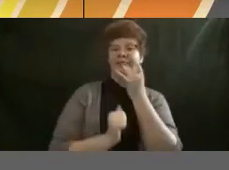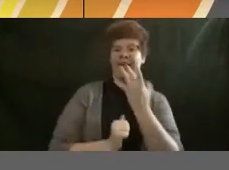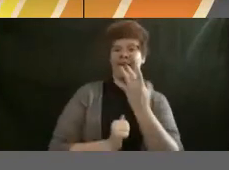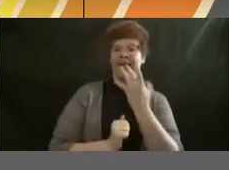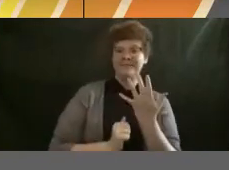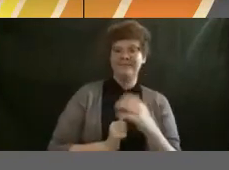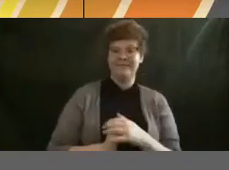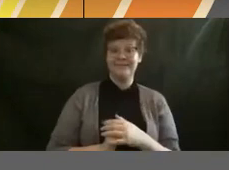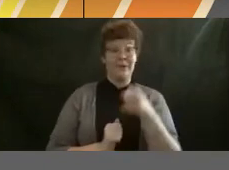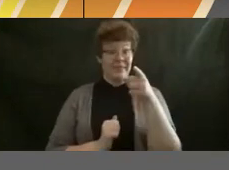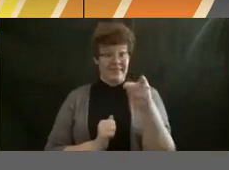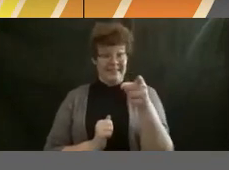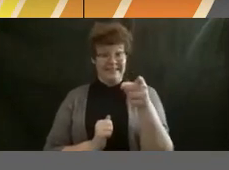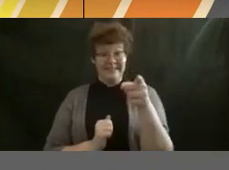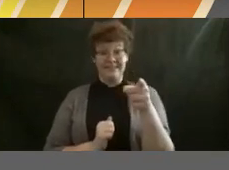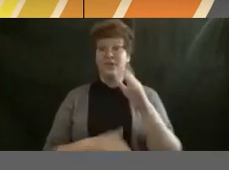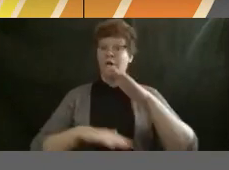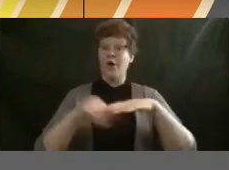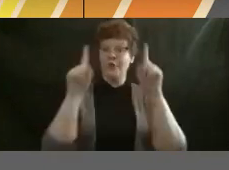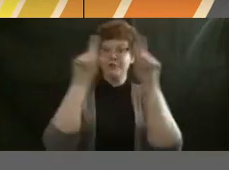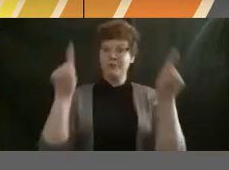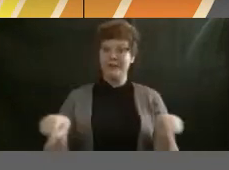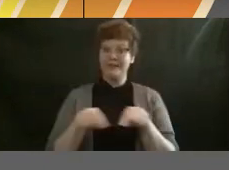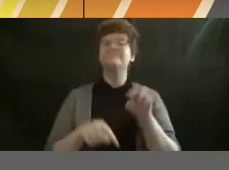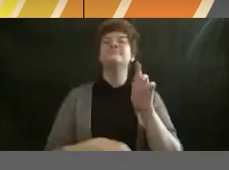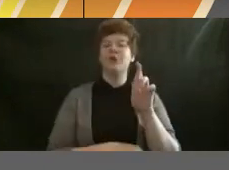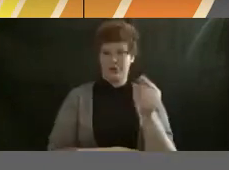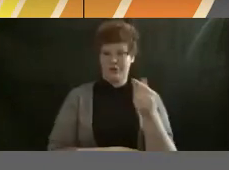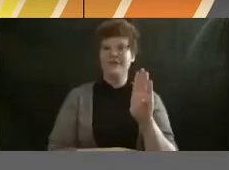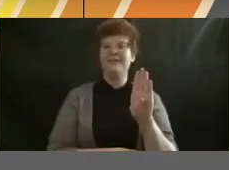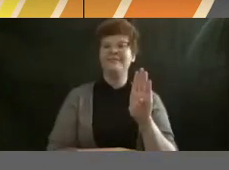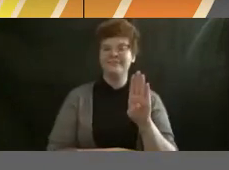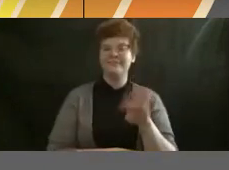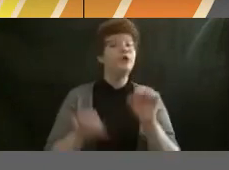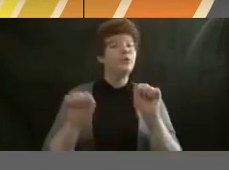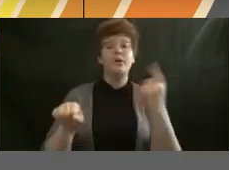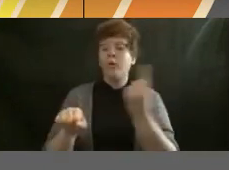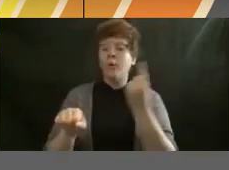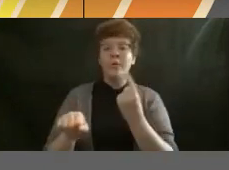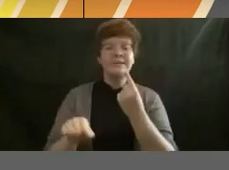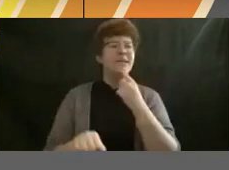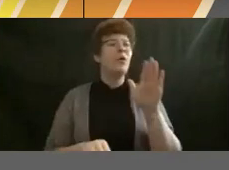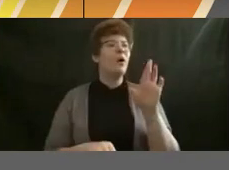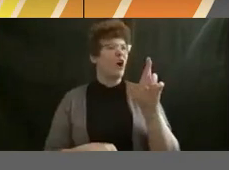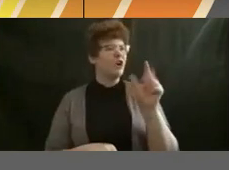is RGB color. You can always convert RGB to CMYK and vice versa.